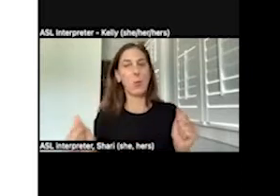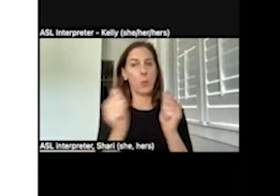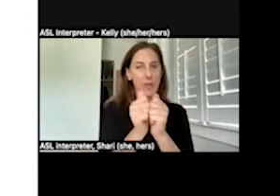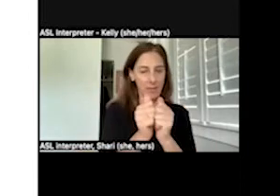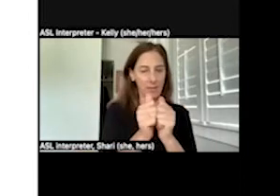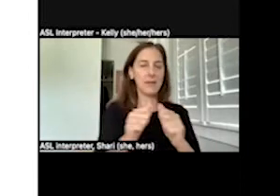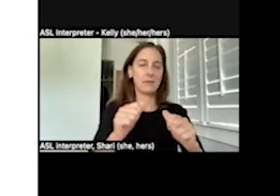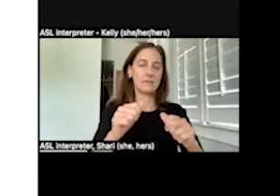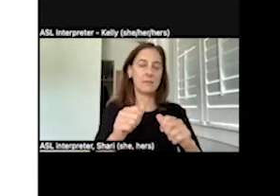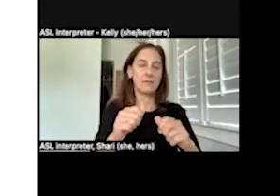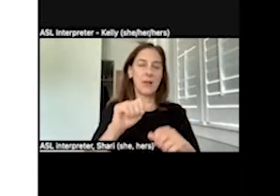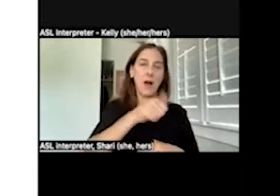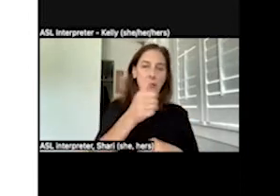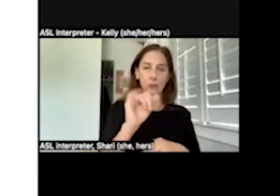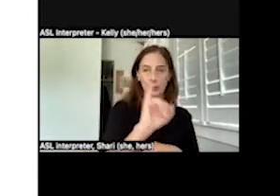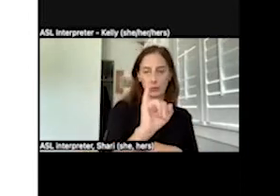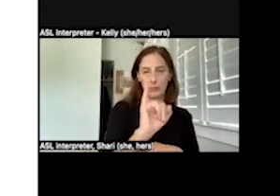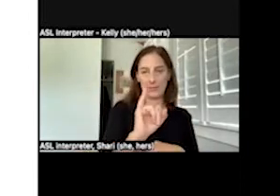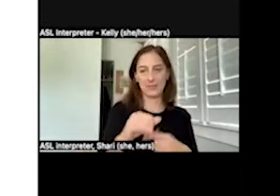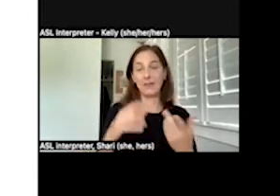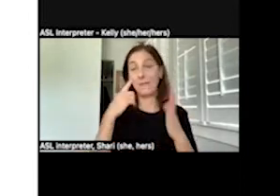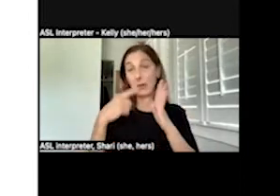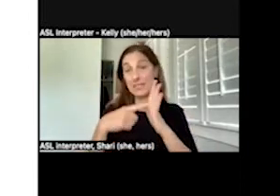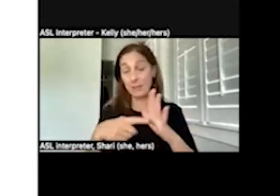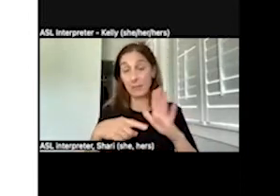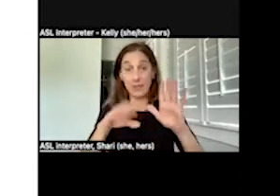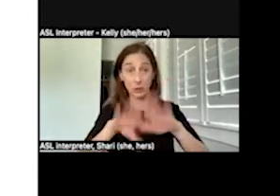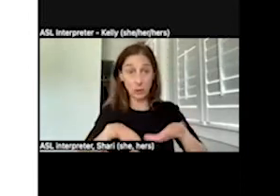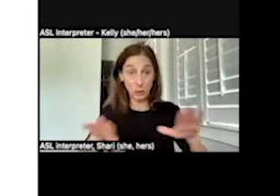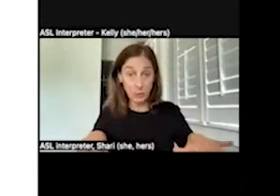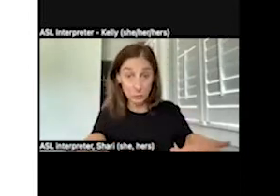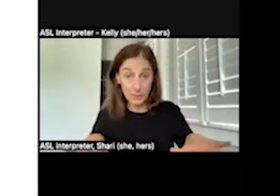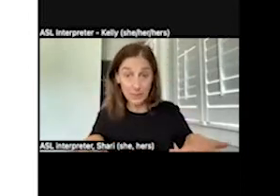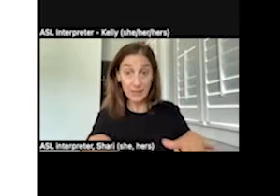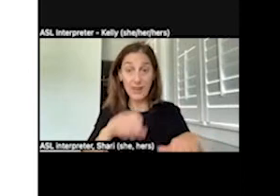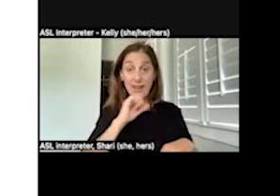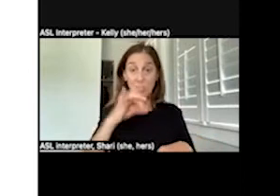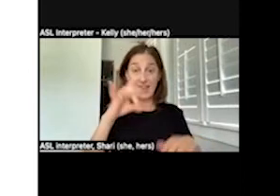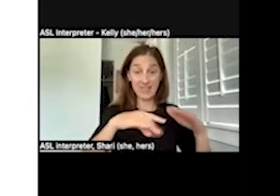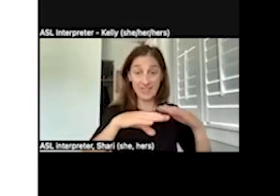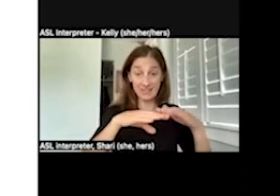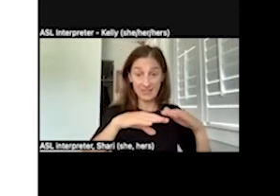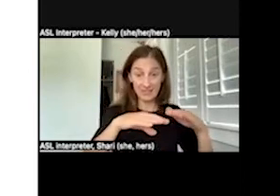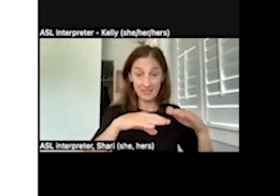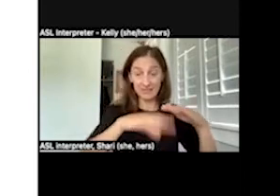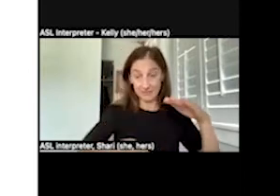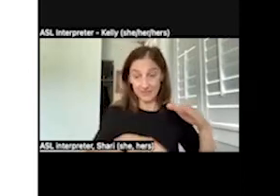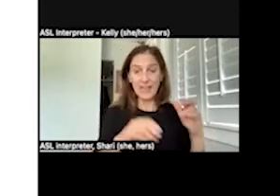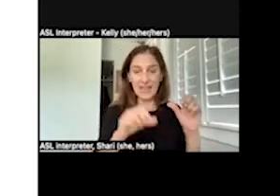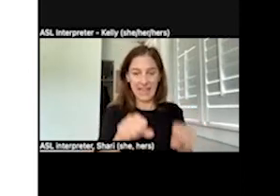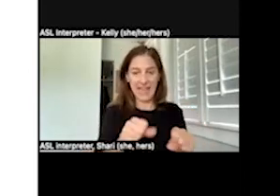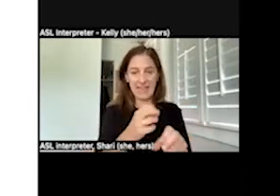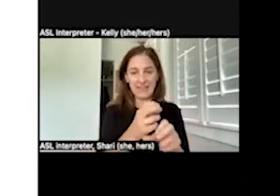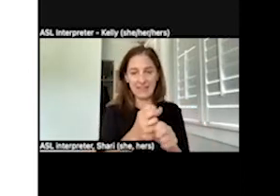kids that are under 19, they can get Children's Medical Security Plan with it and some coverage through Health Safety